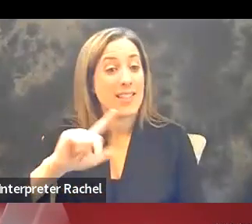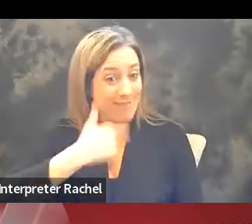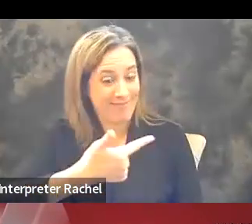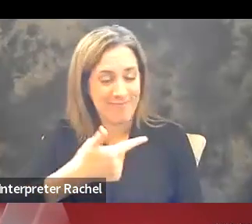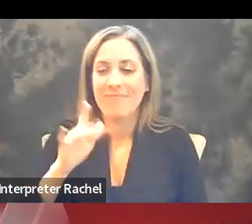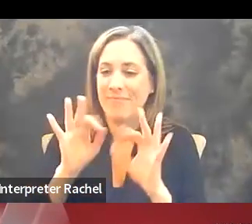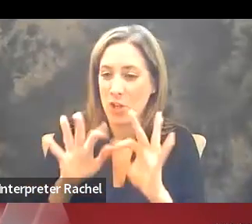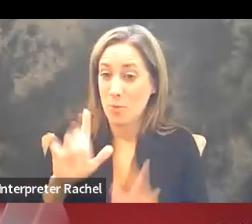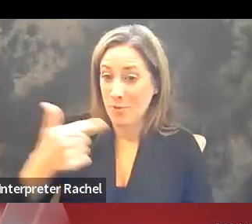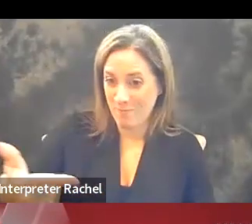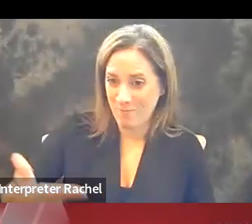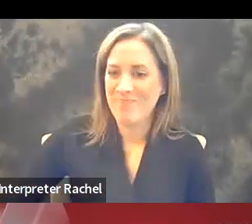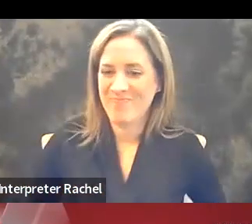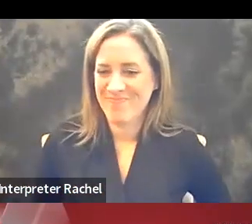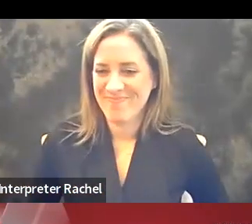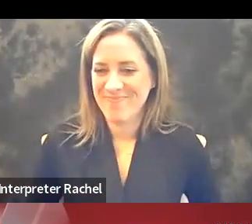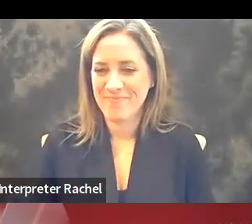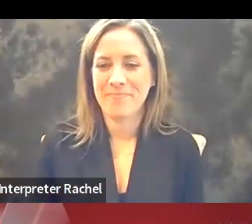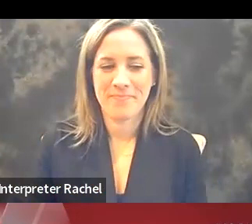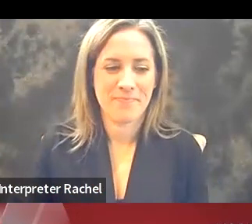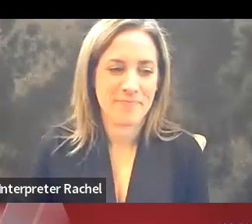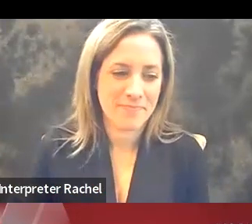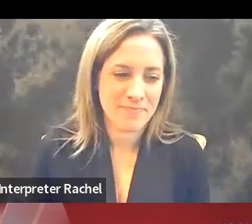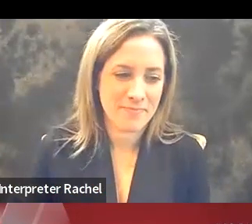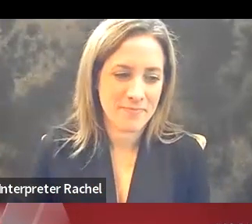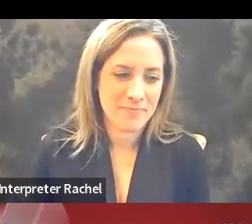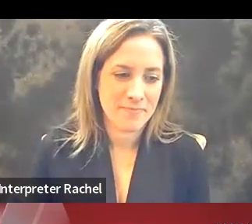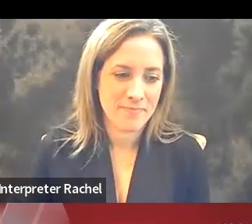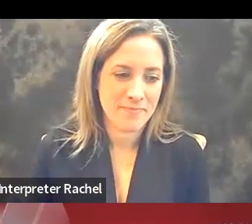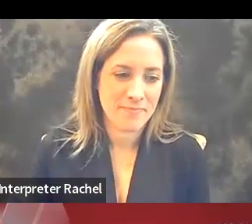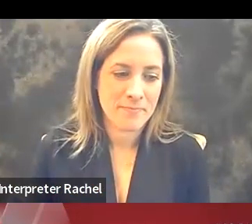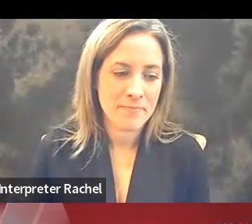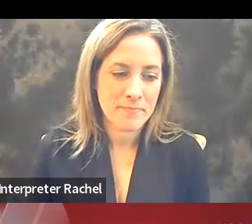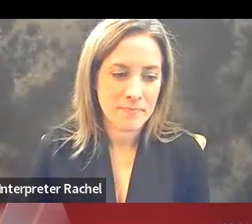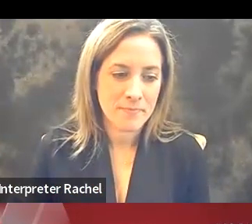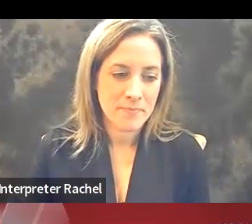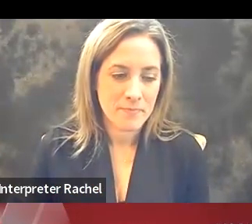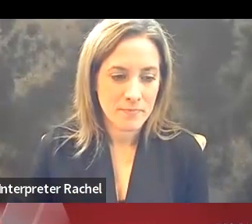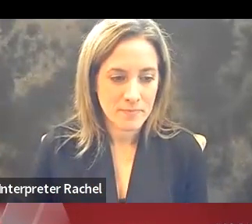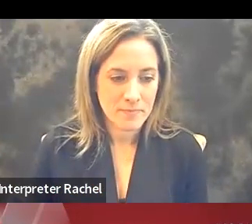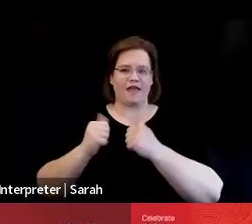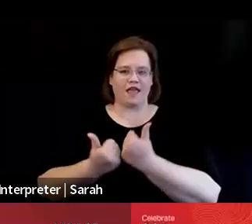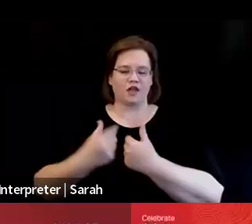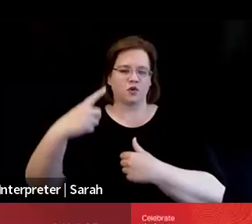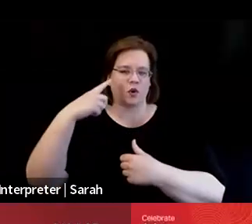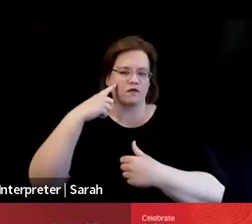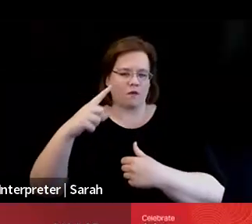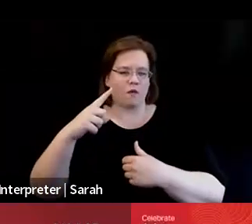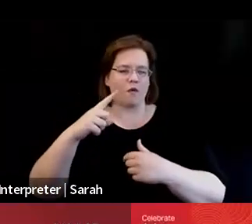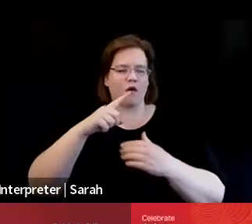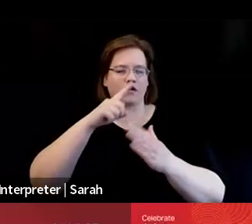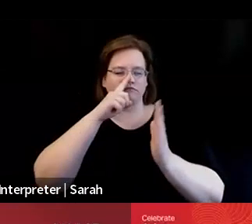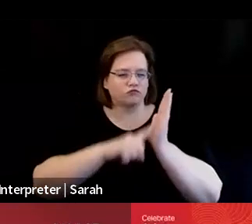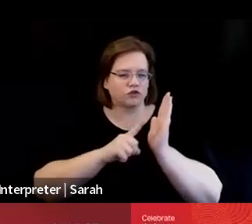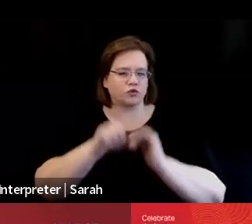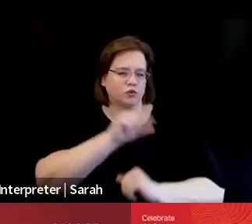first? Sure. I'm going to drop something in the chat from the Agency for Healthcare Research and Quality.